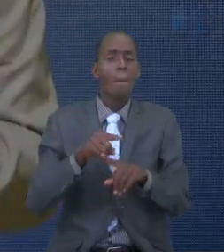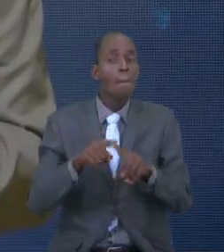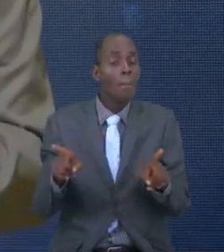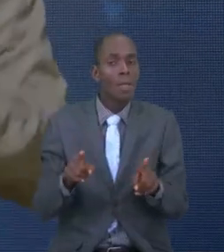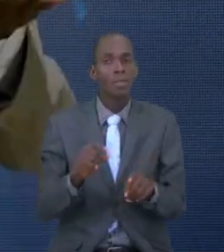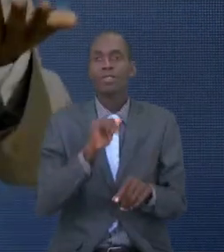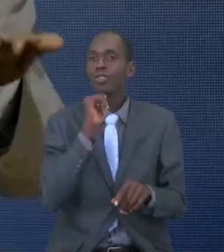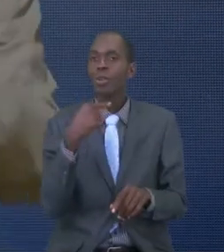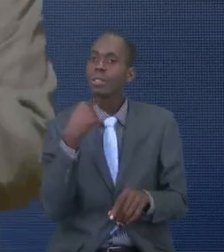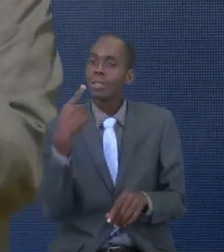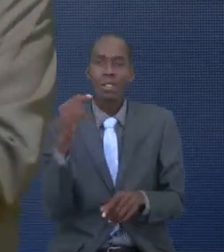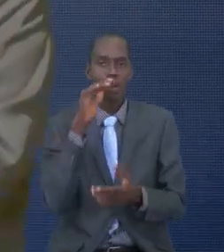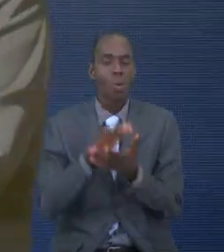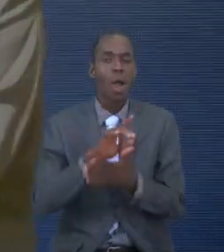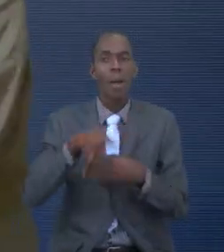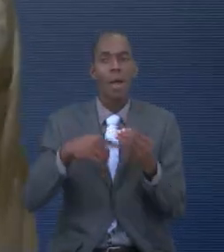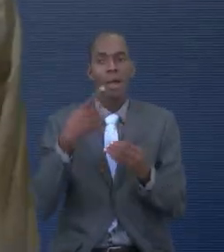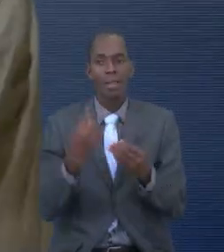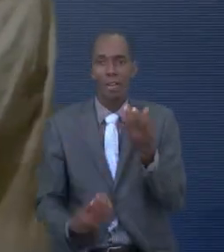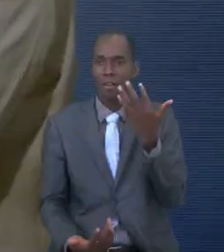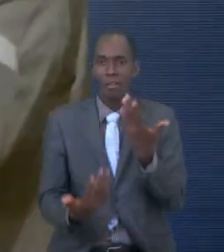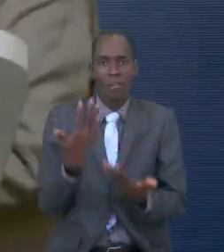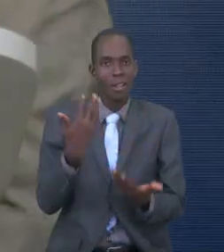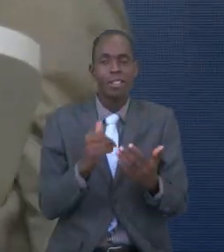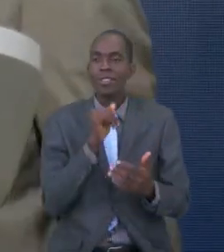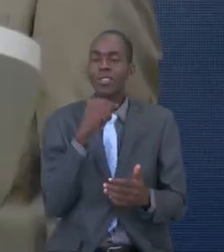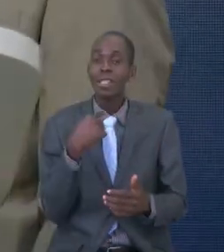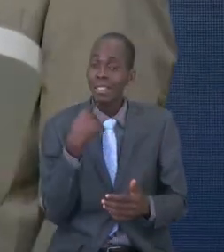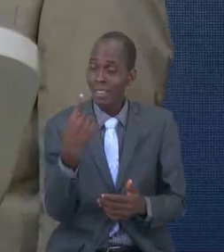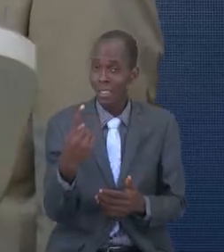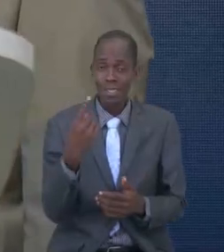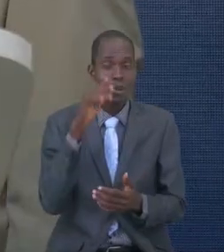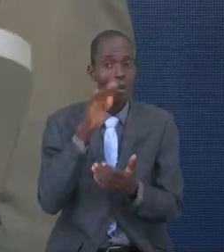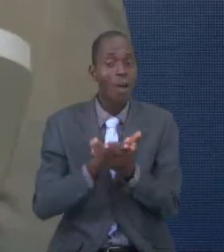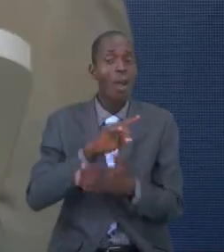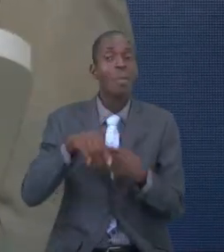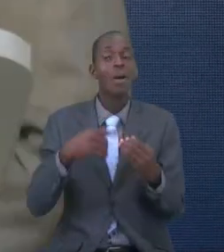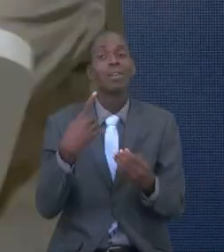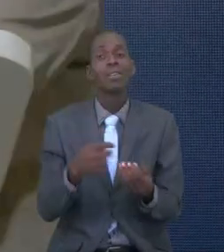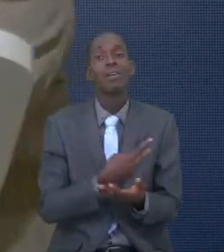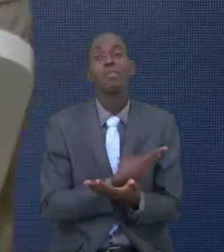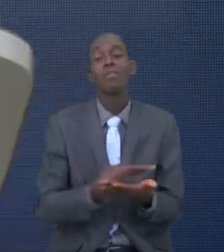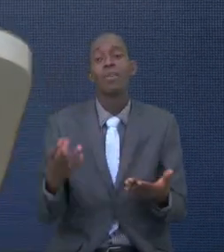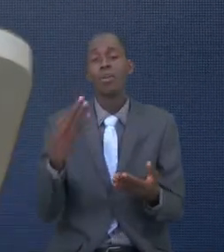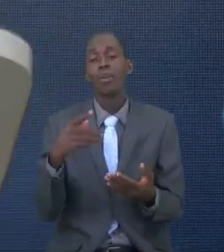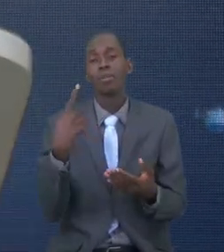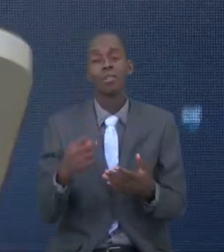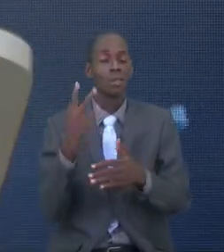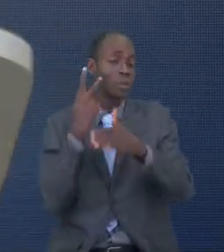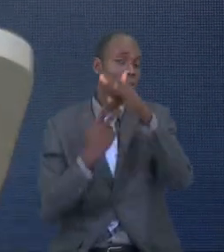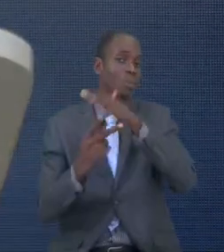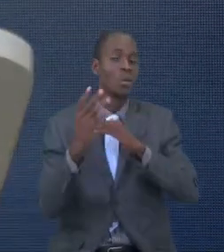fire. He didn't tell her of the failure of those prophets of Baal. Didn't tell